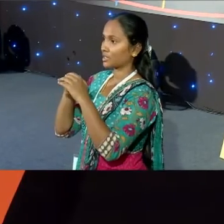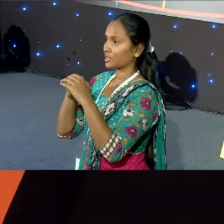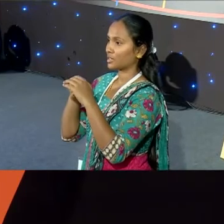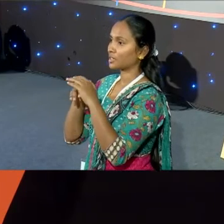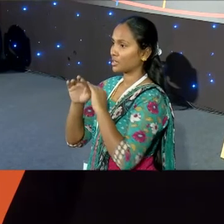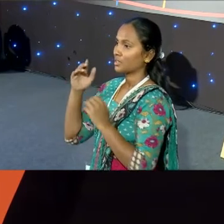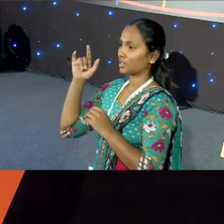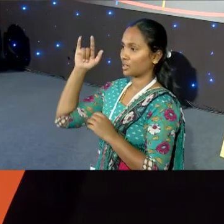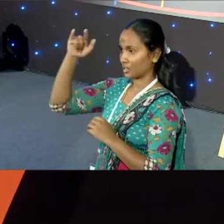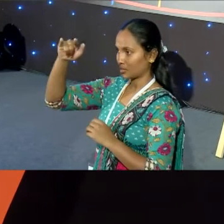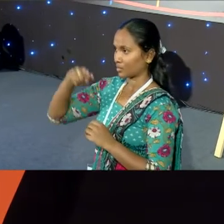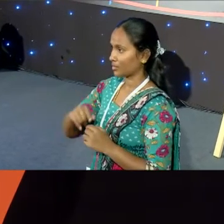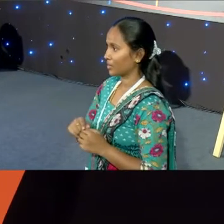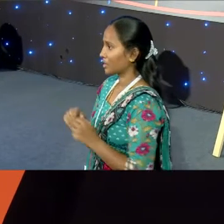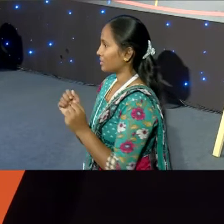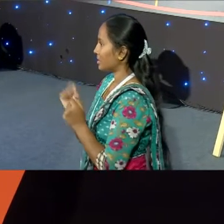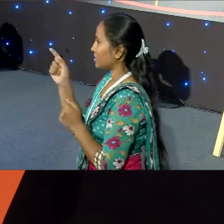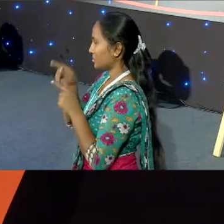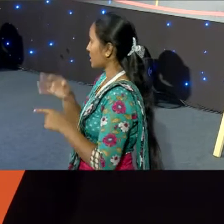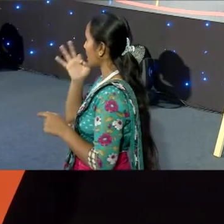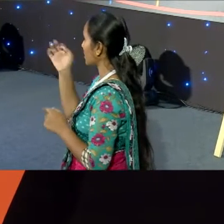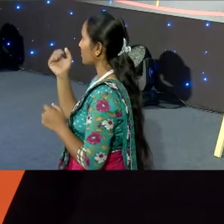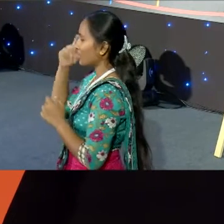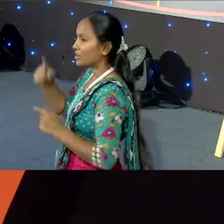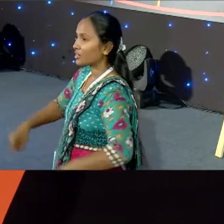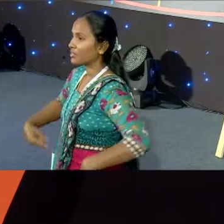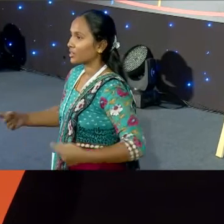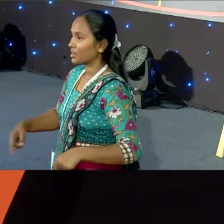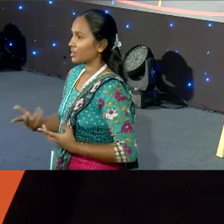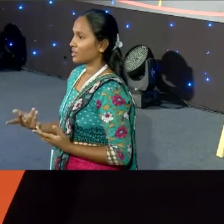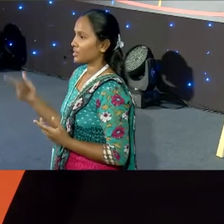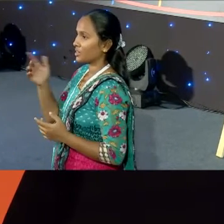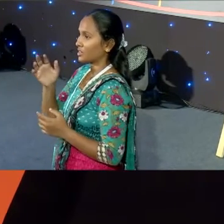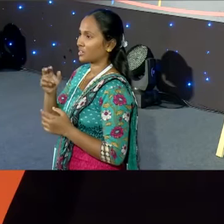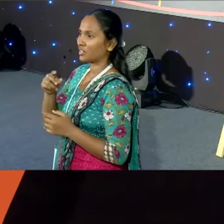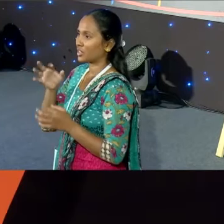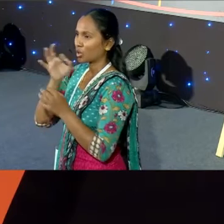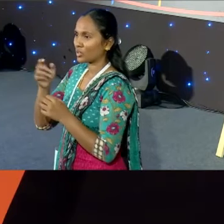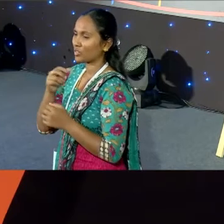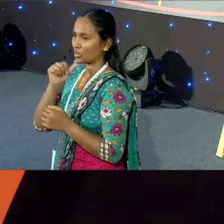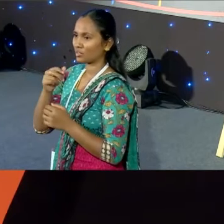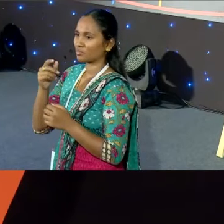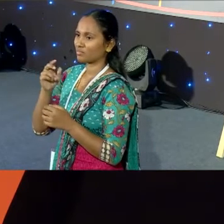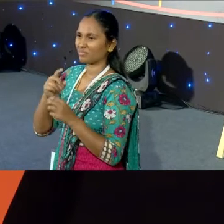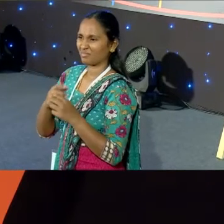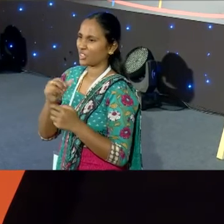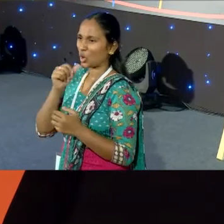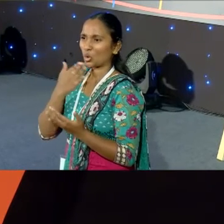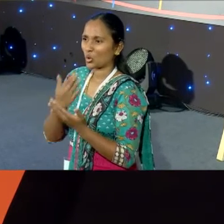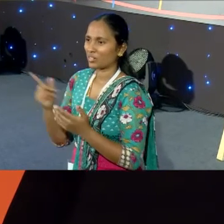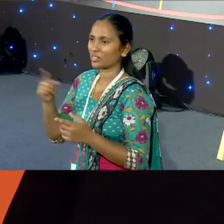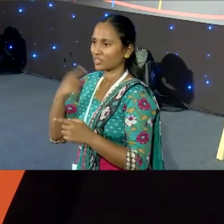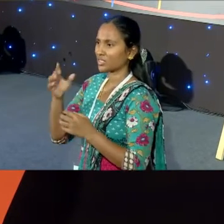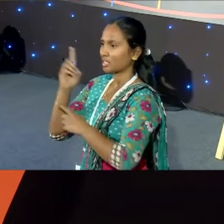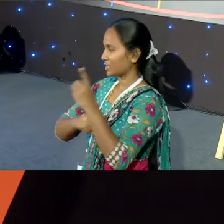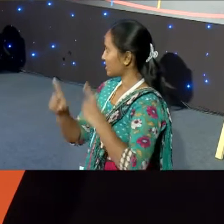in an airline where an on-ground hostess actually asked me, why you're in a wheelchair? It was an awkward question and I had to tell her because I'm disabled. She made the situation even more